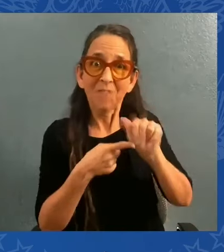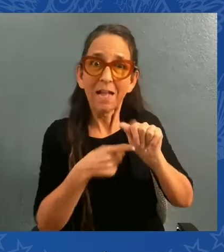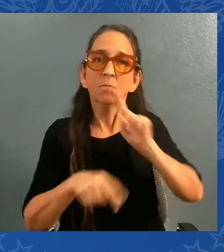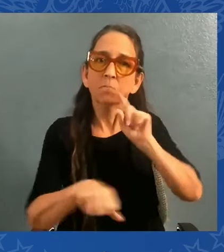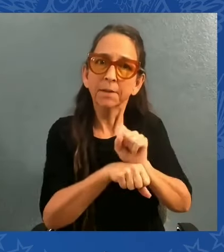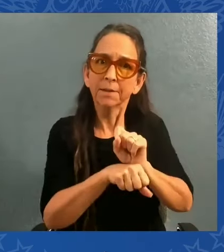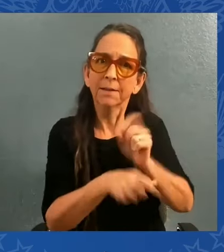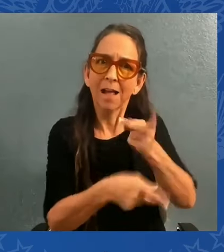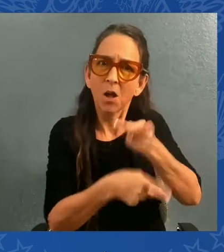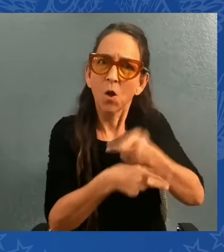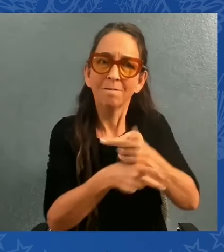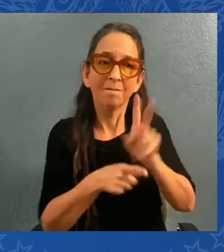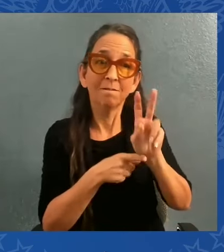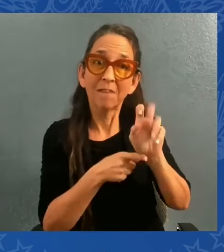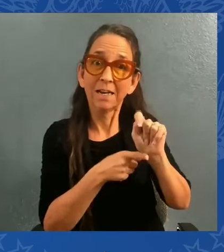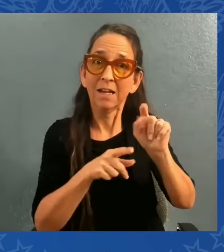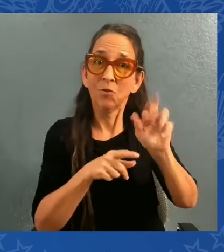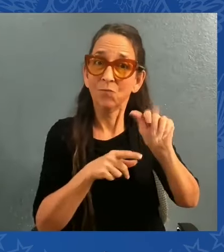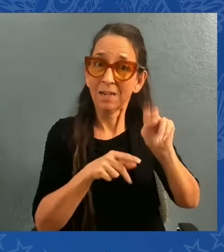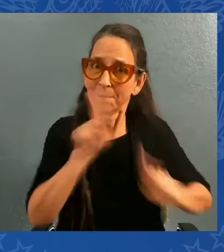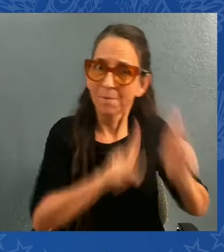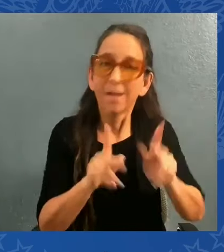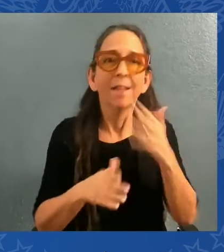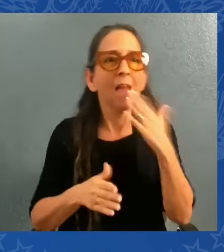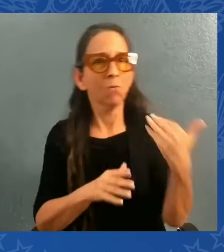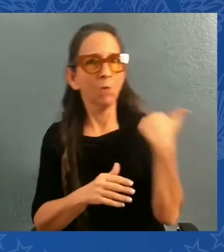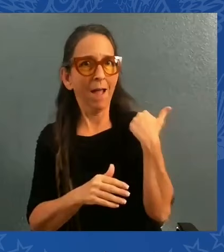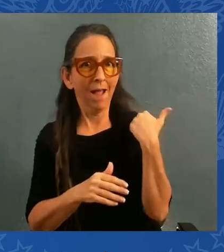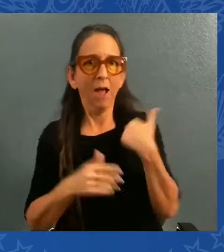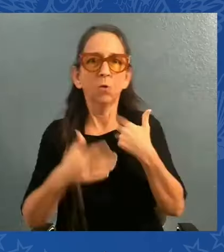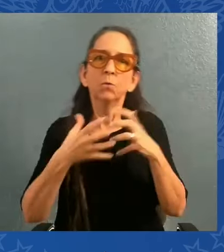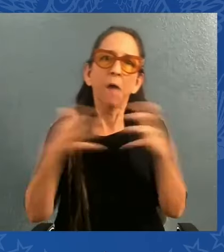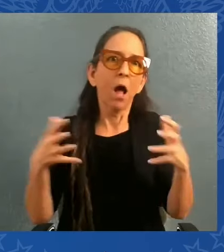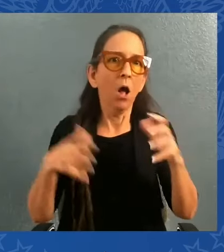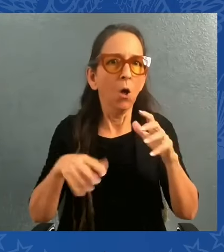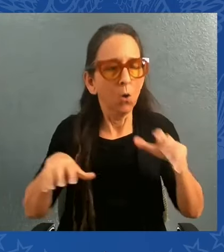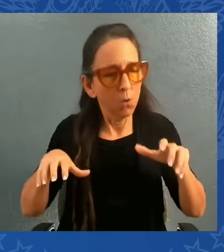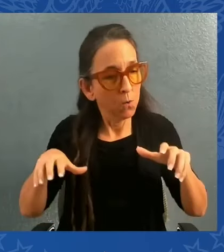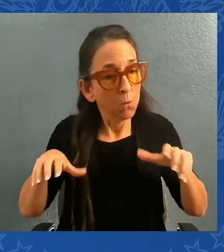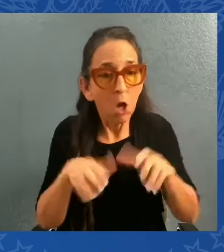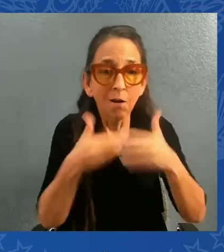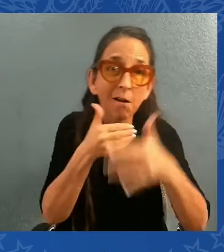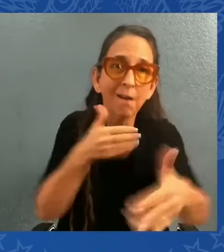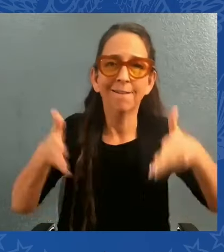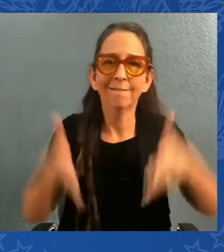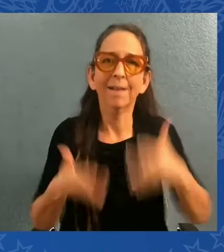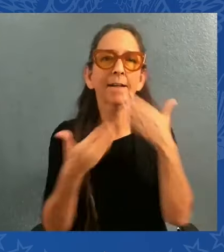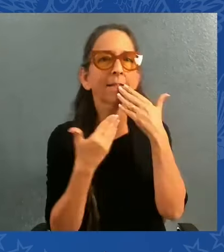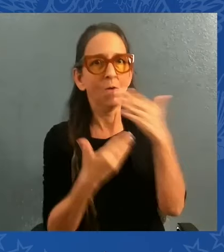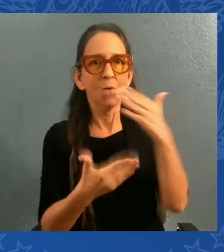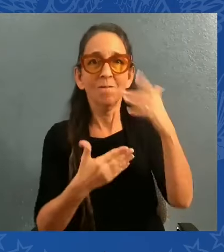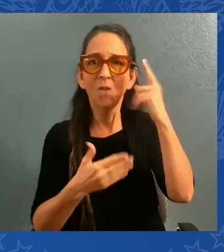for reminding us that we still have so much work to do. And thank you for always,